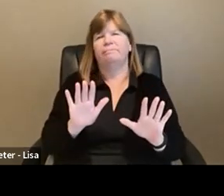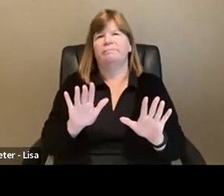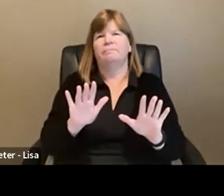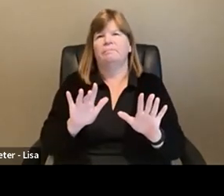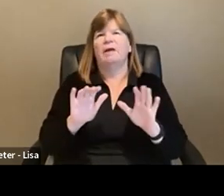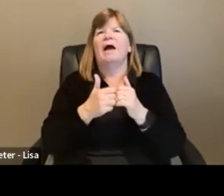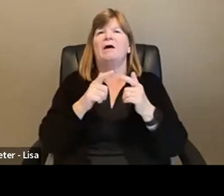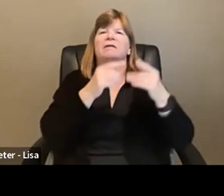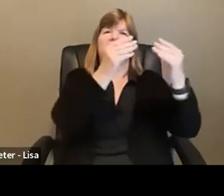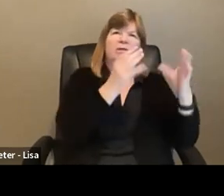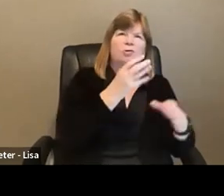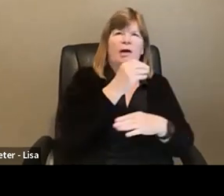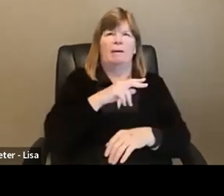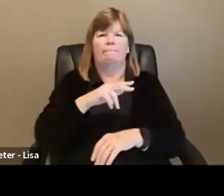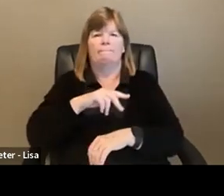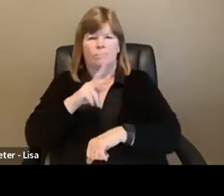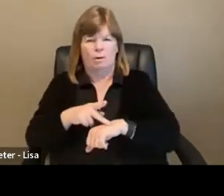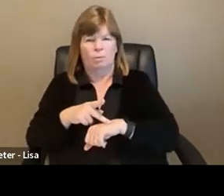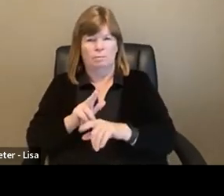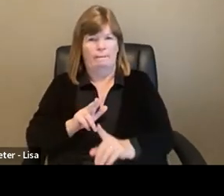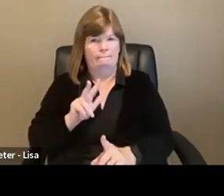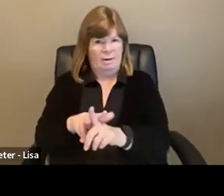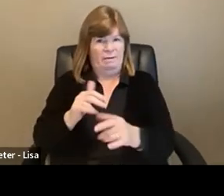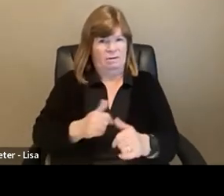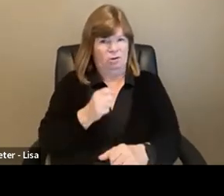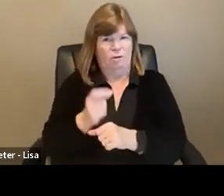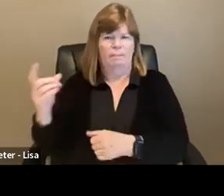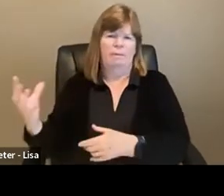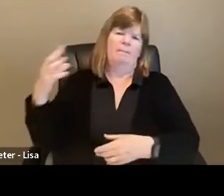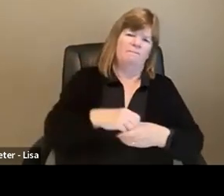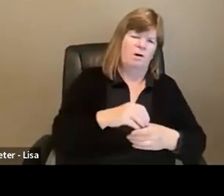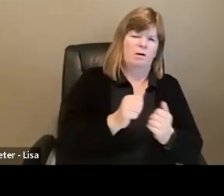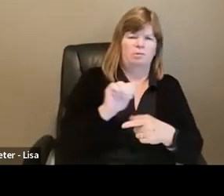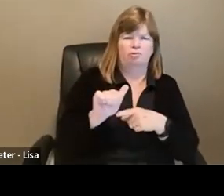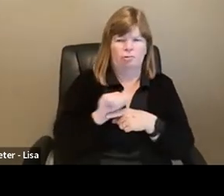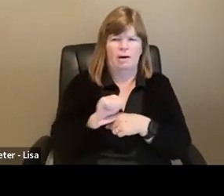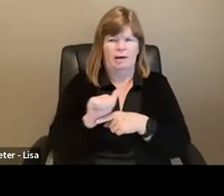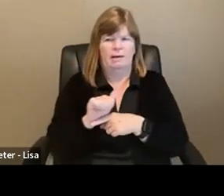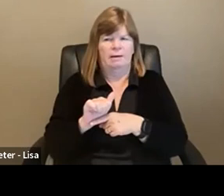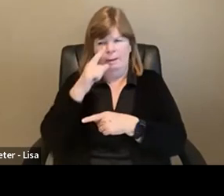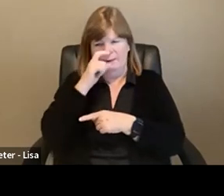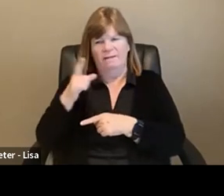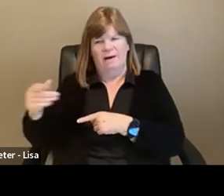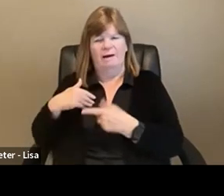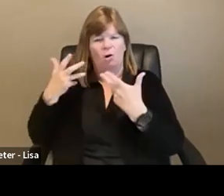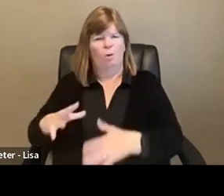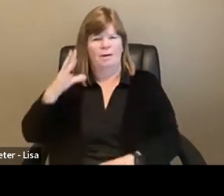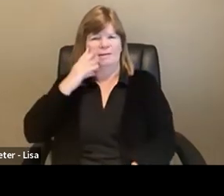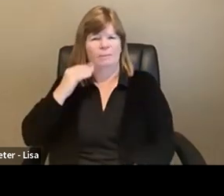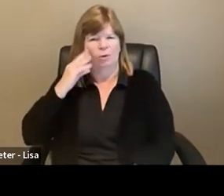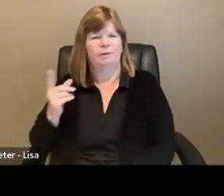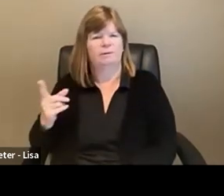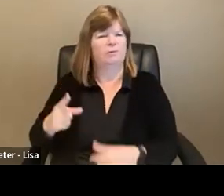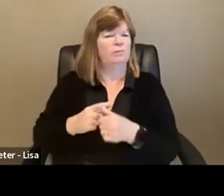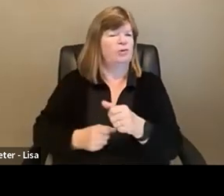but teachers and principals that have been implementing this year. They need to be part of the training, and they need to, because they have the lived experience. And we know the first year